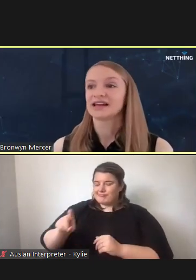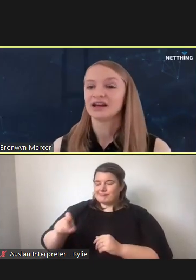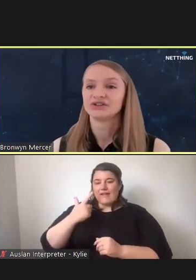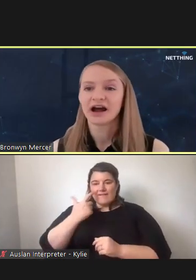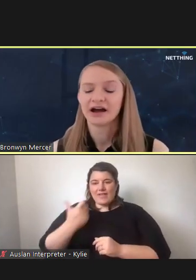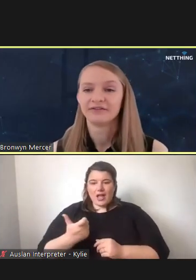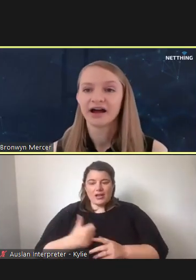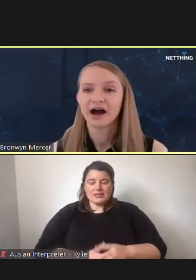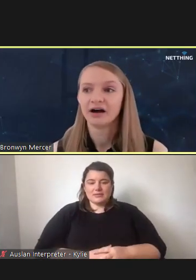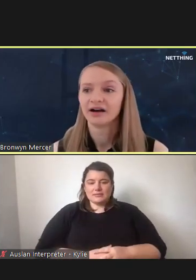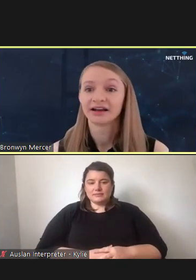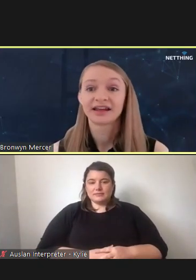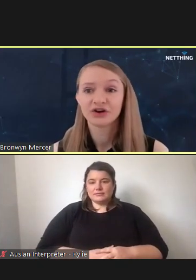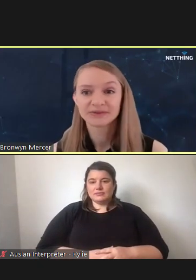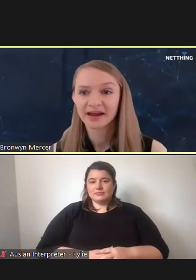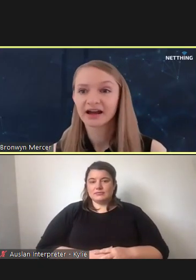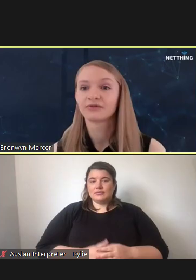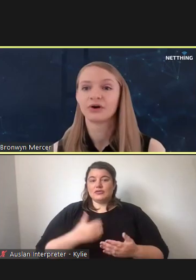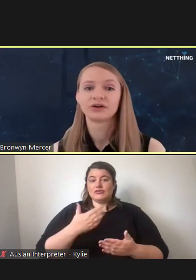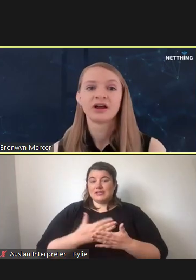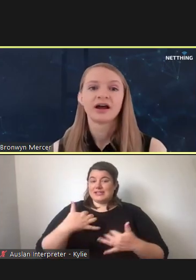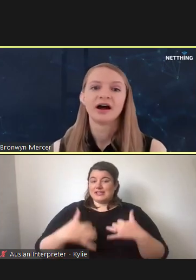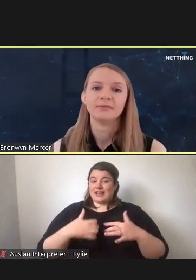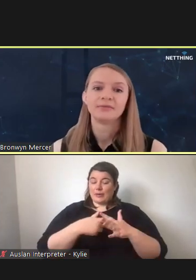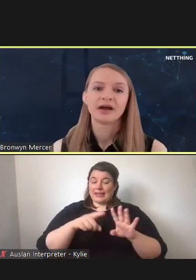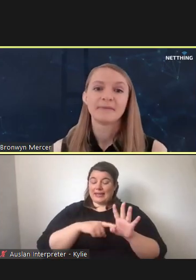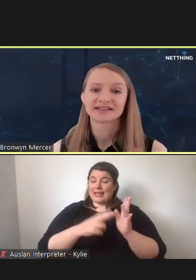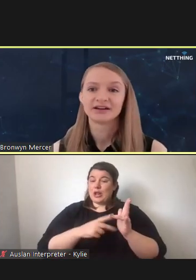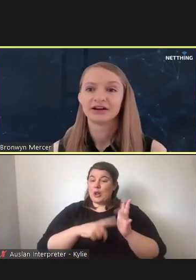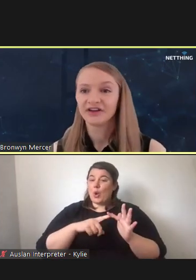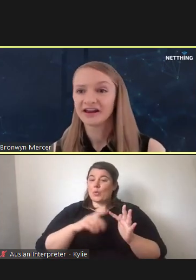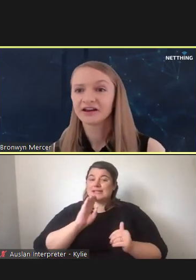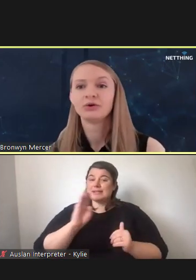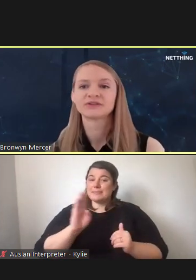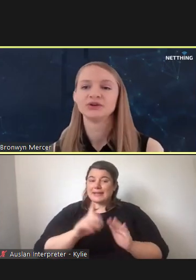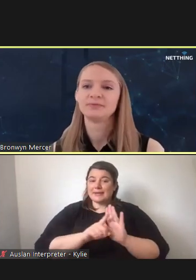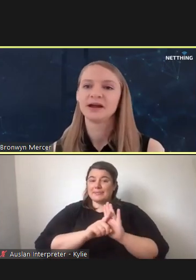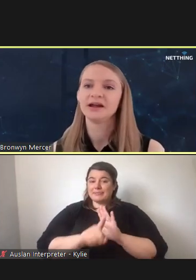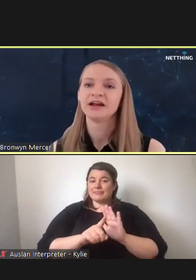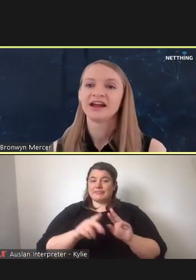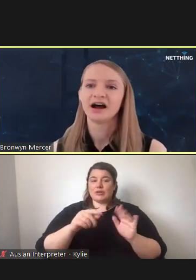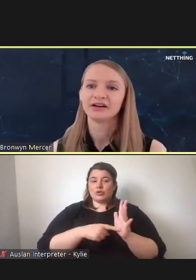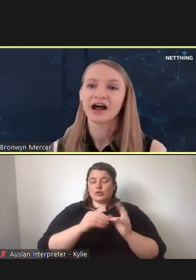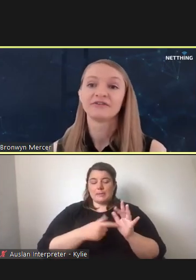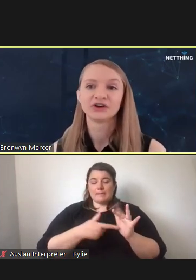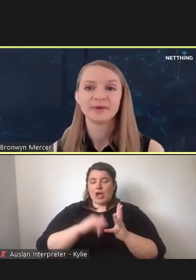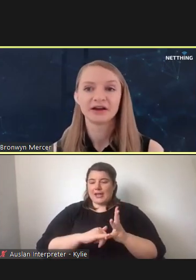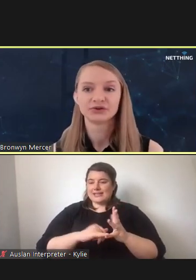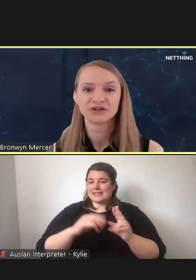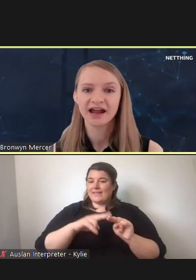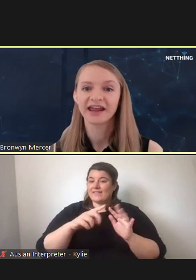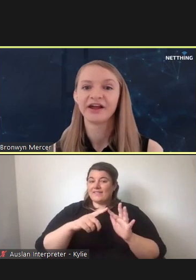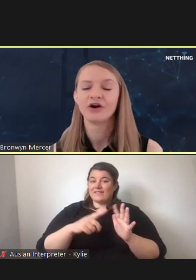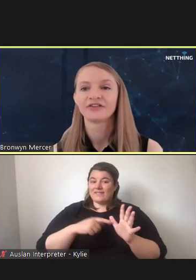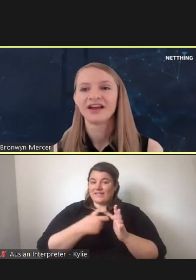Really excited to have our keynote speaker. We've got Ambassador Feakin, who is going to be our first speaker